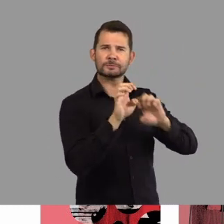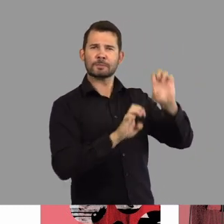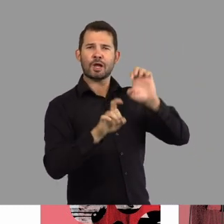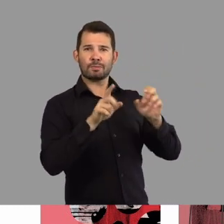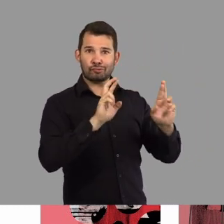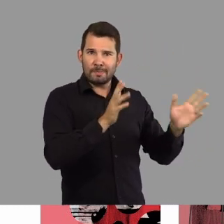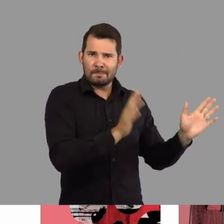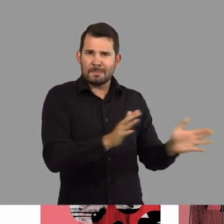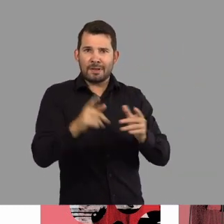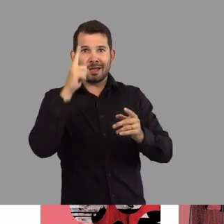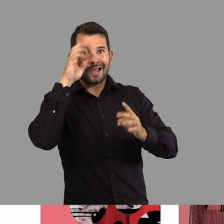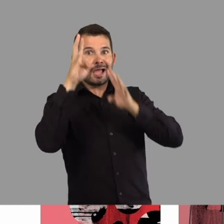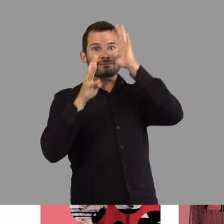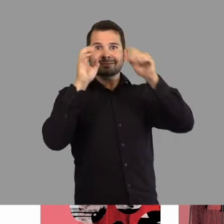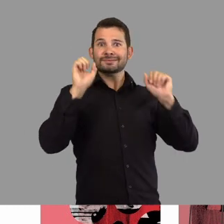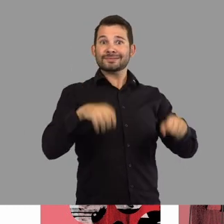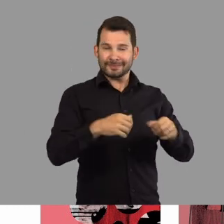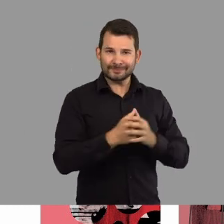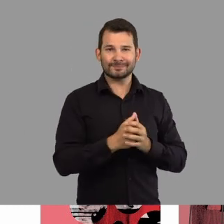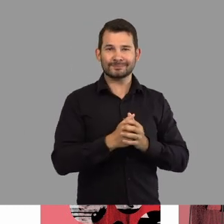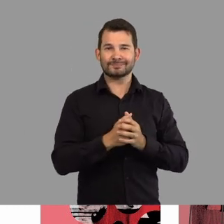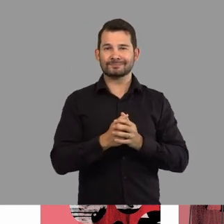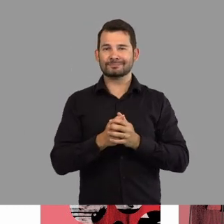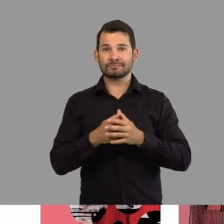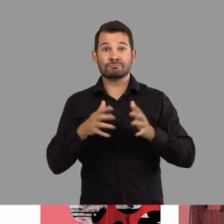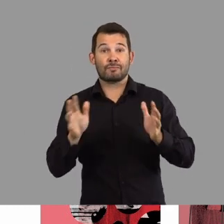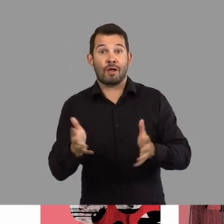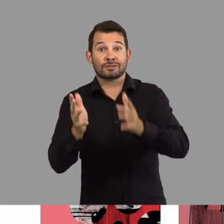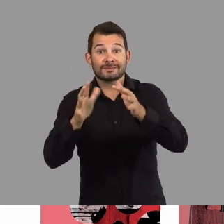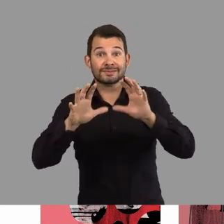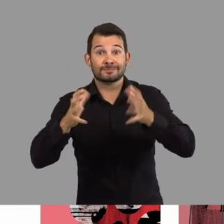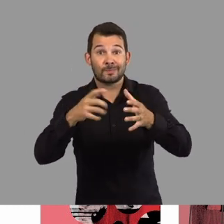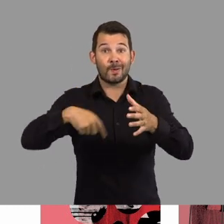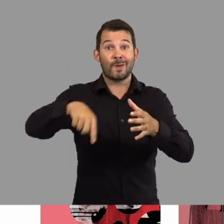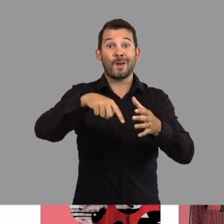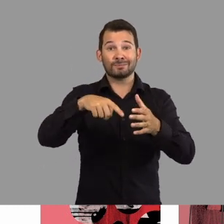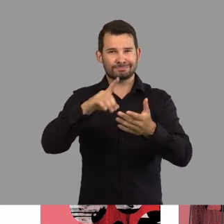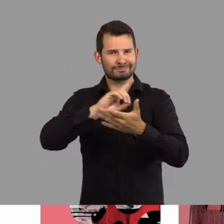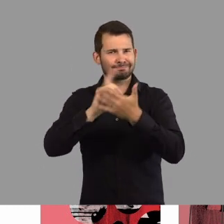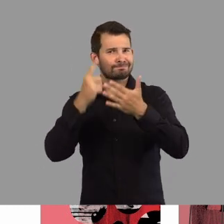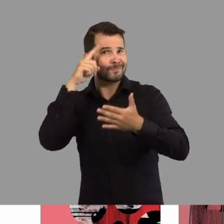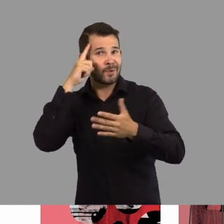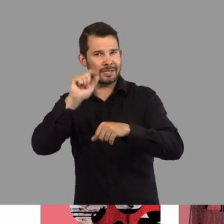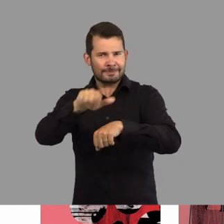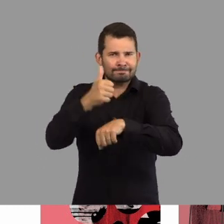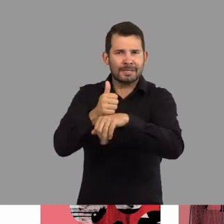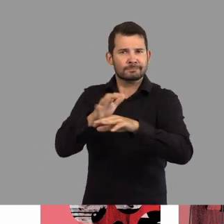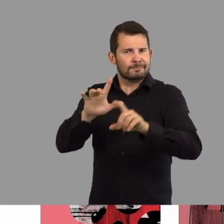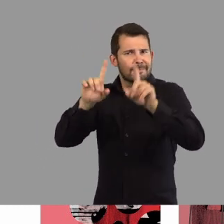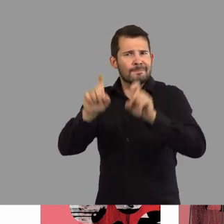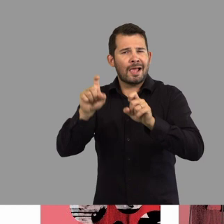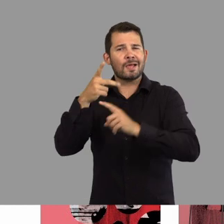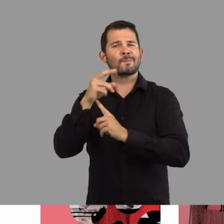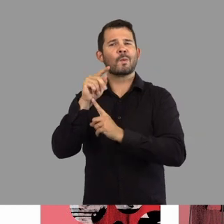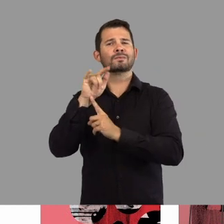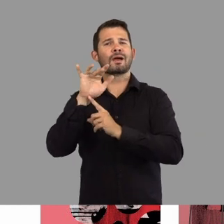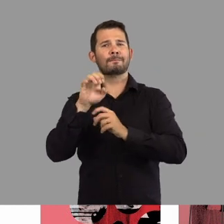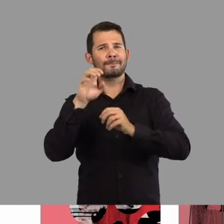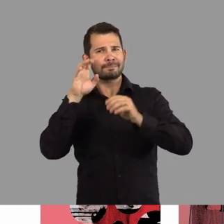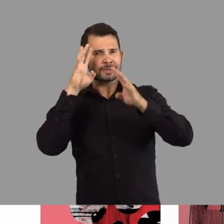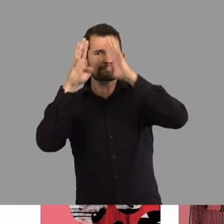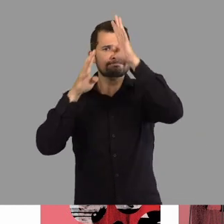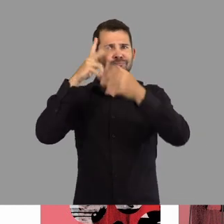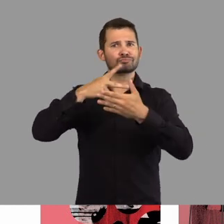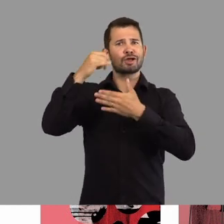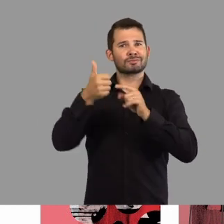think, explore, experiment, and prepare for innovation. The cultivate component is designed to implement, pilot,